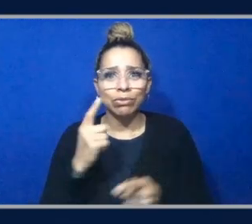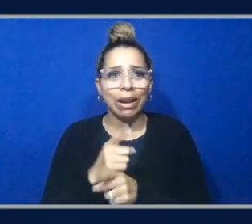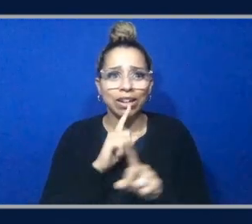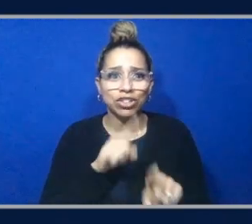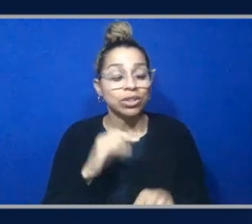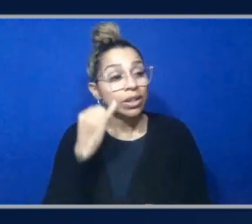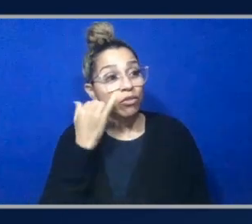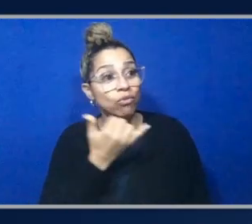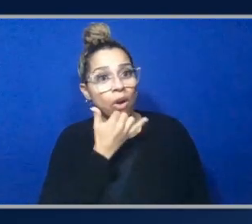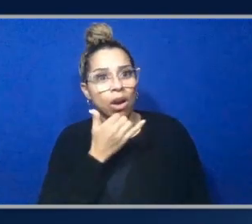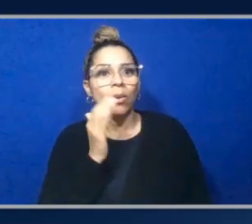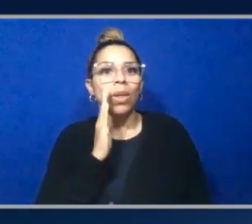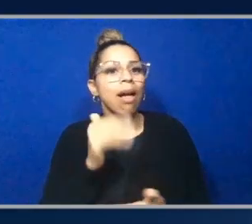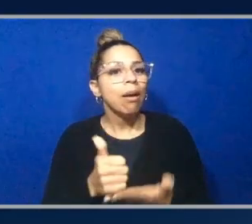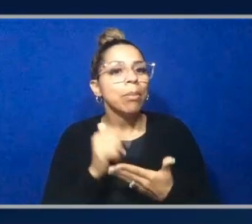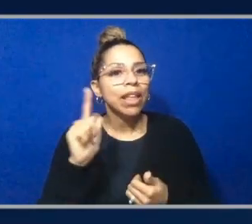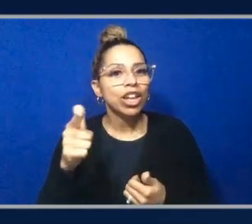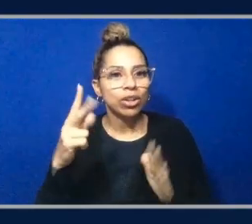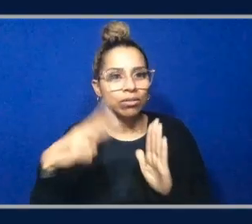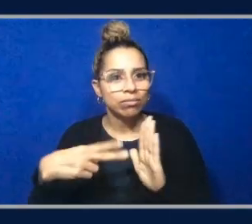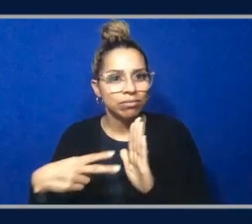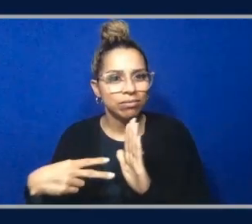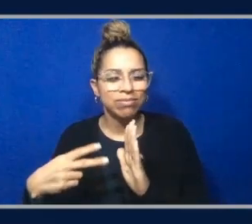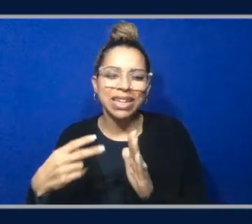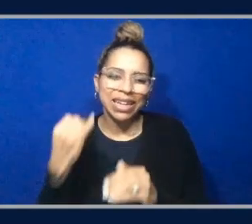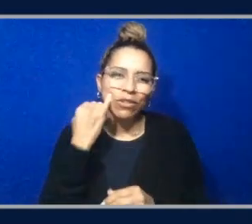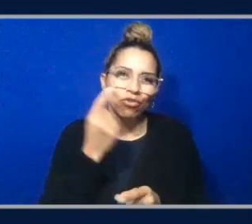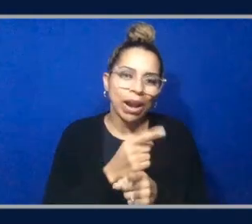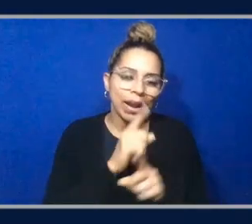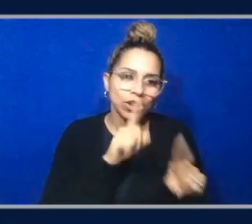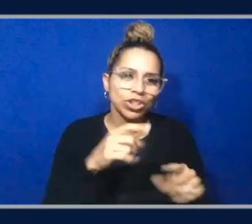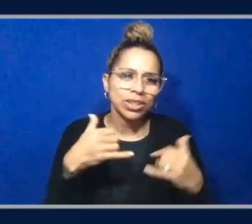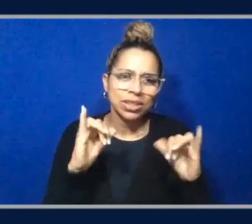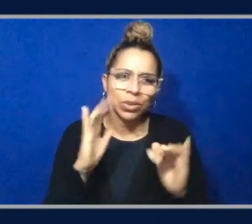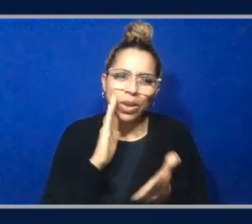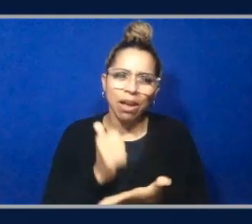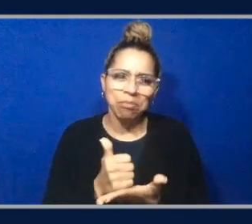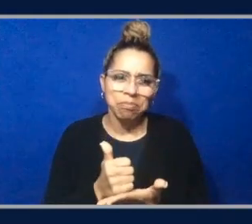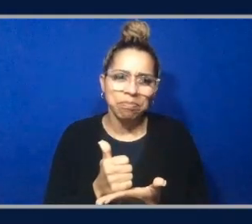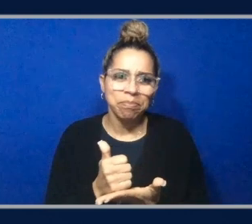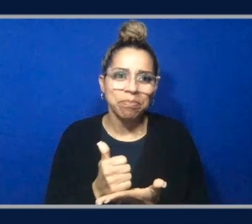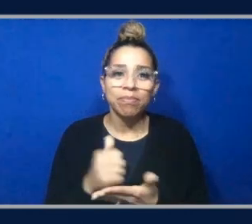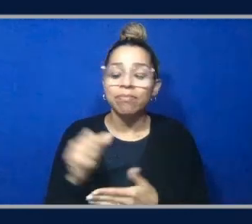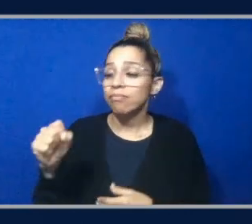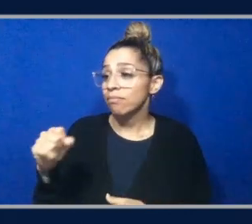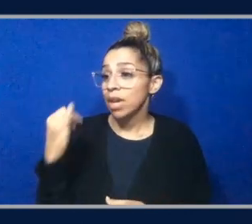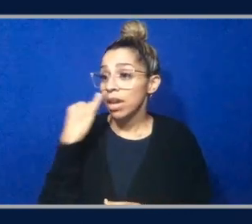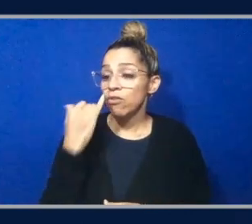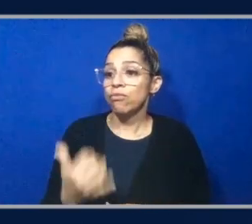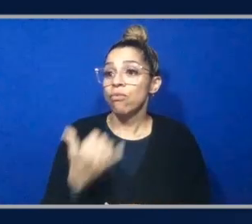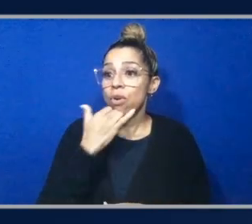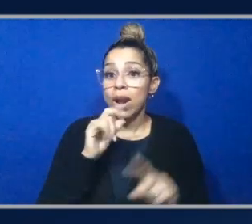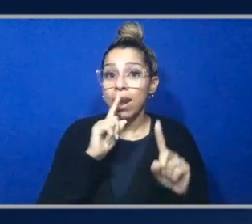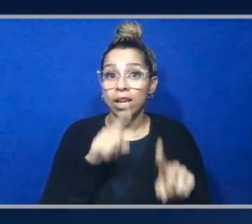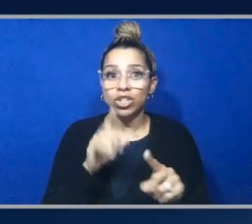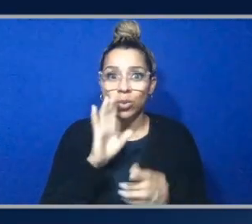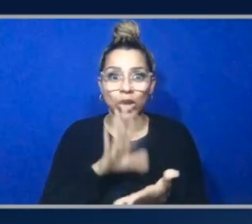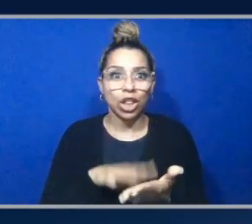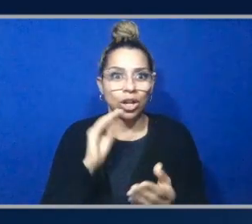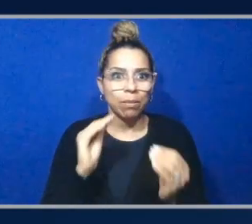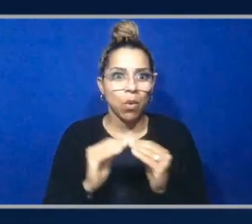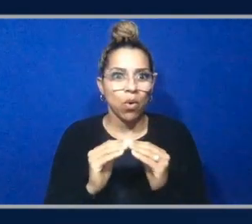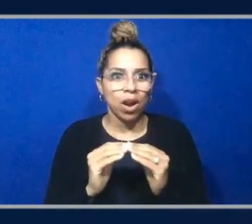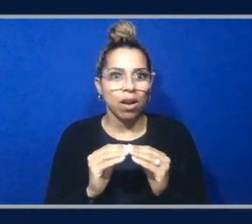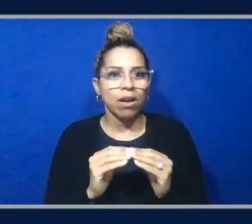going to help you. Let's say if you got it right or wrong. Actually, if you get it right, it still helps you. In fact, when you get something wrong, you oftentimes learn more. You're not getting it wrong. You're getting another